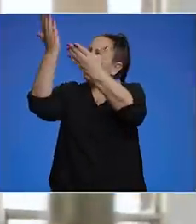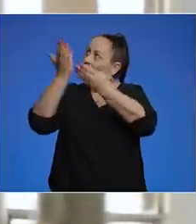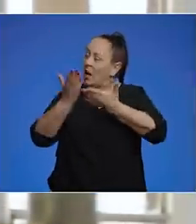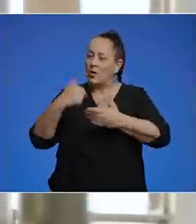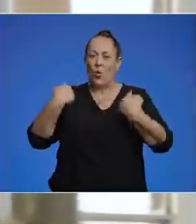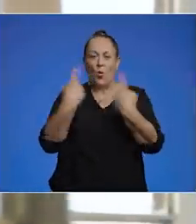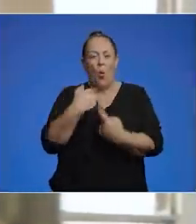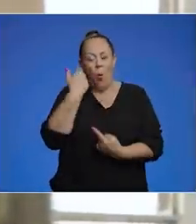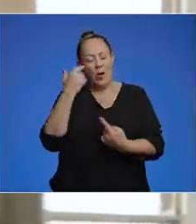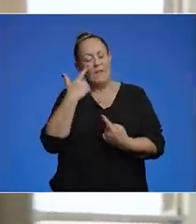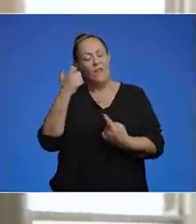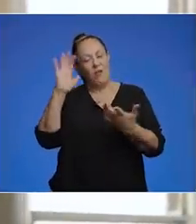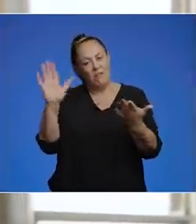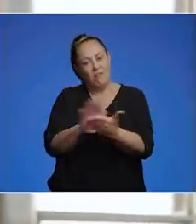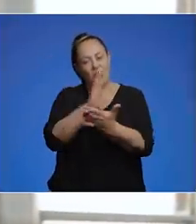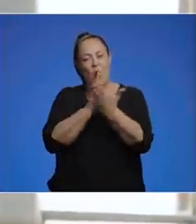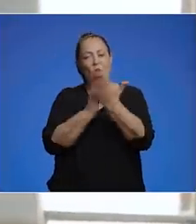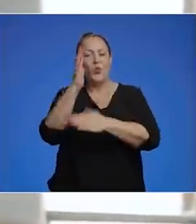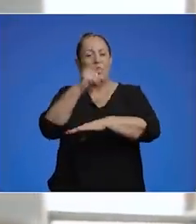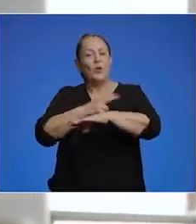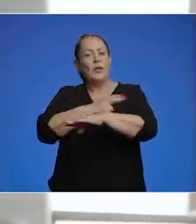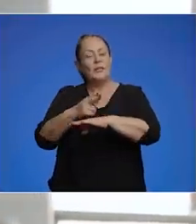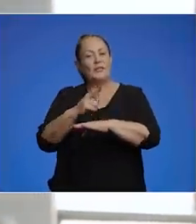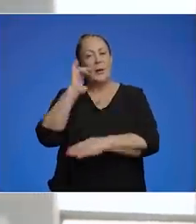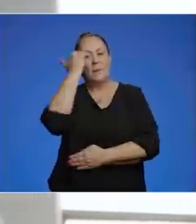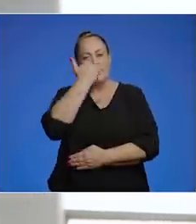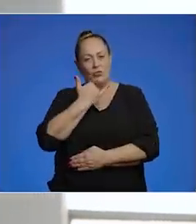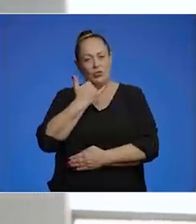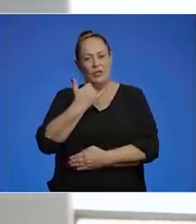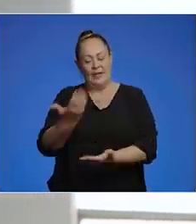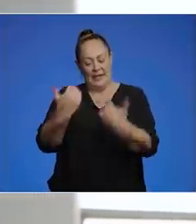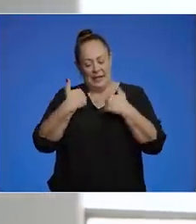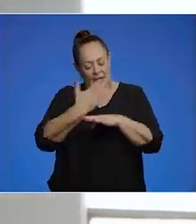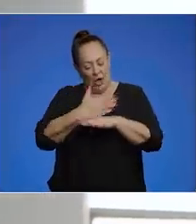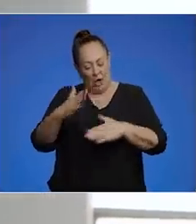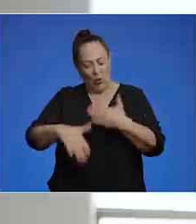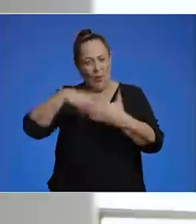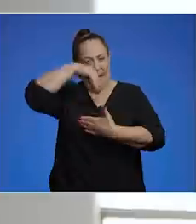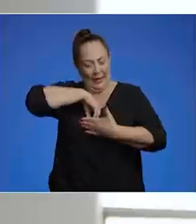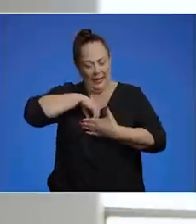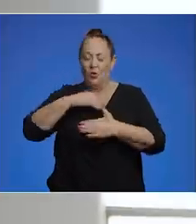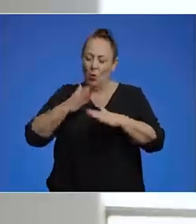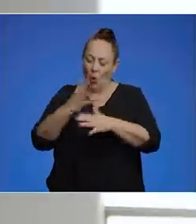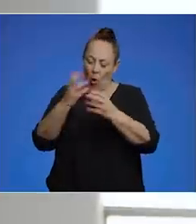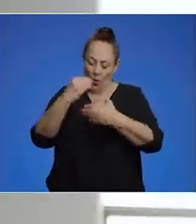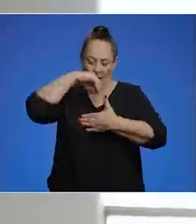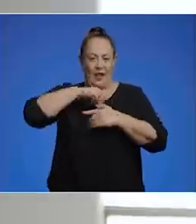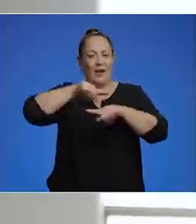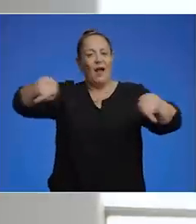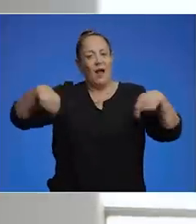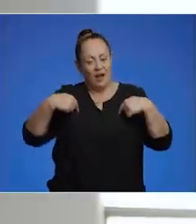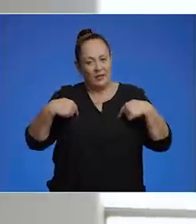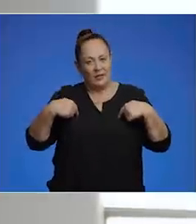O Lord, that we may always find delight in these paschal mysteries, so that by the renewal we constantly work within